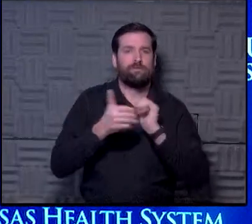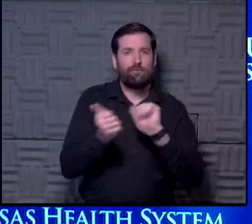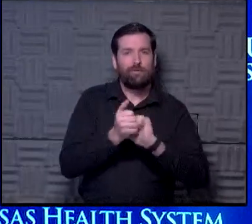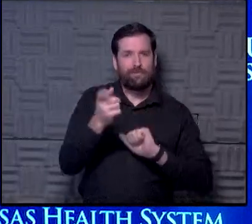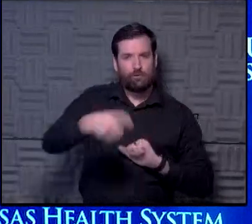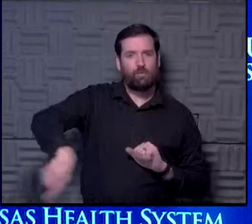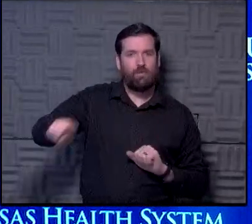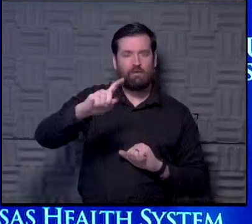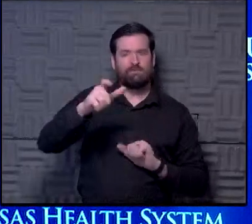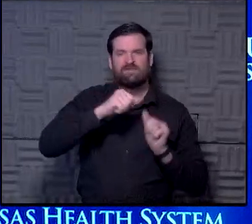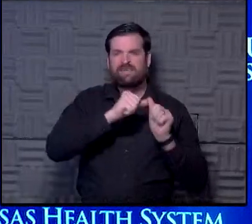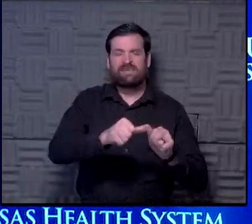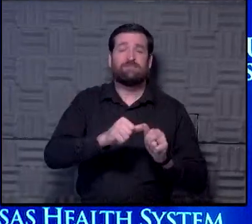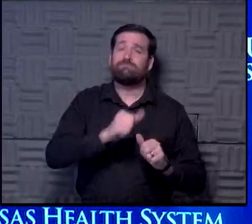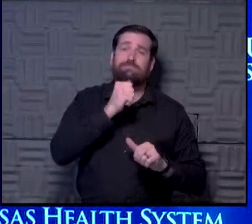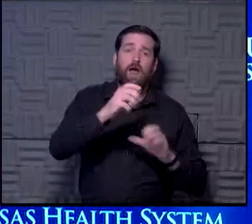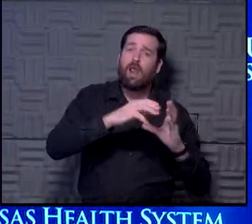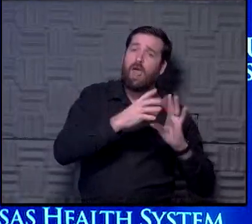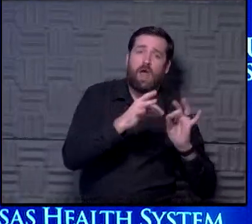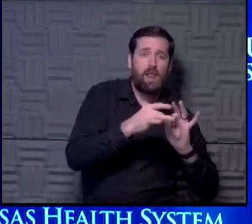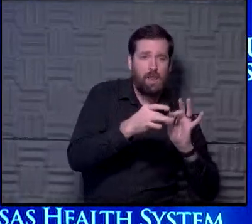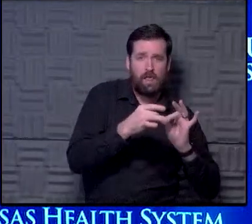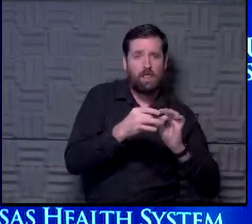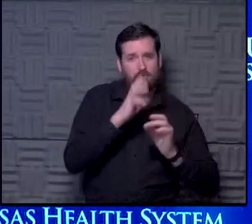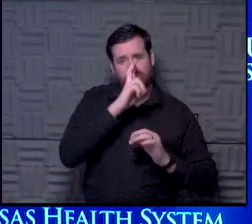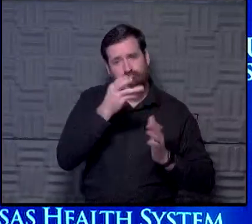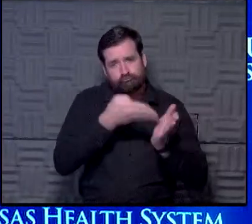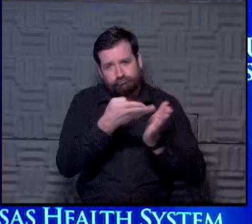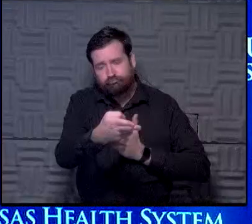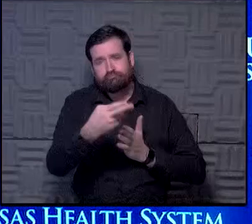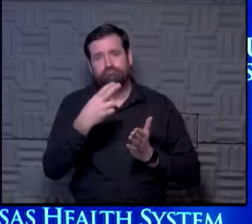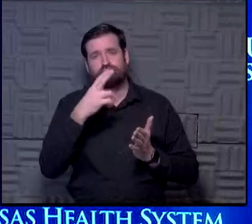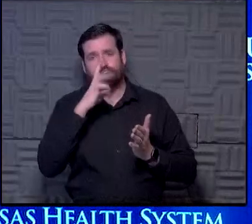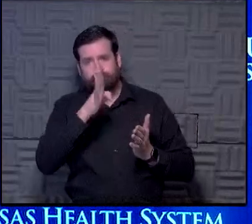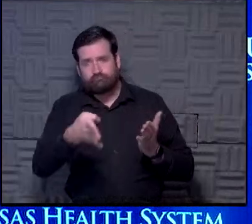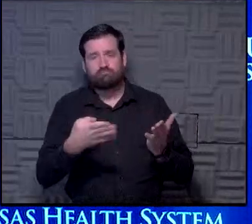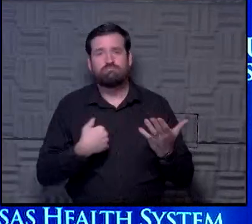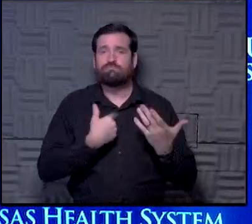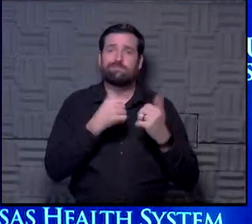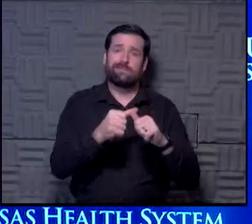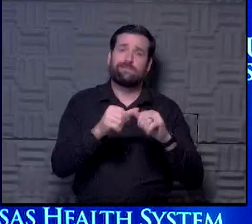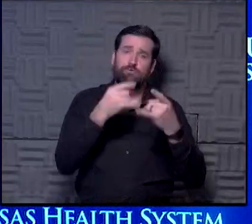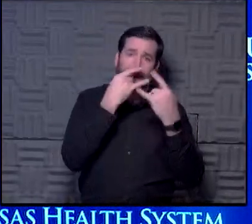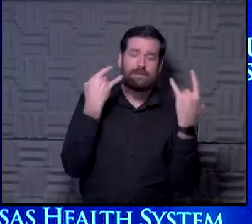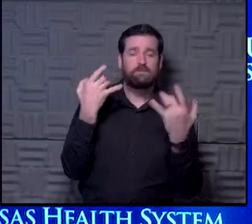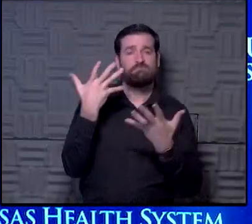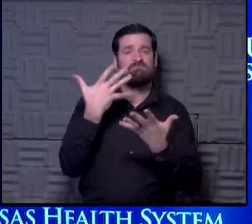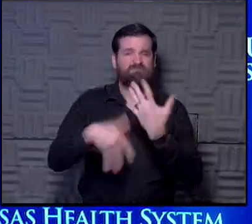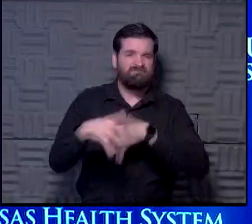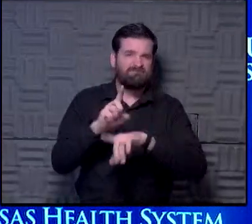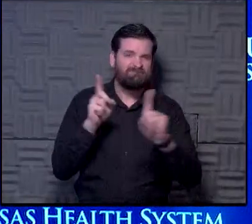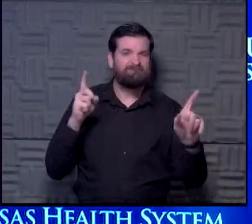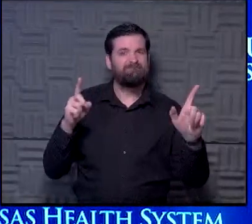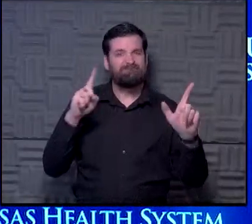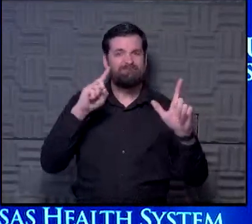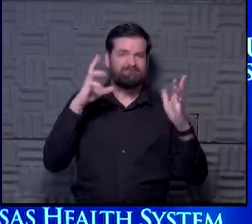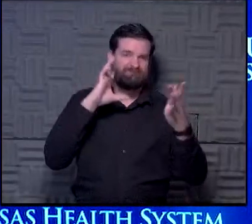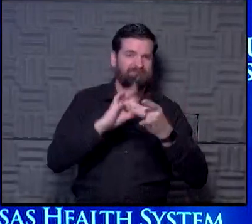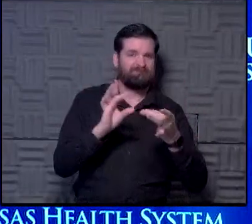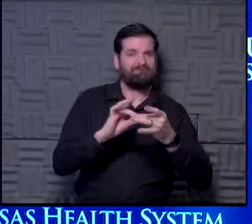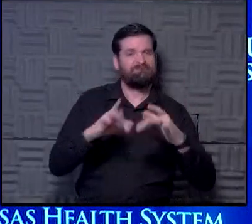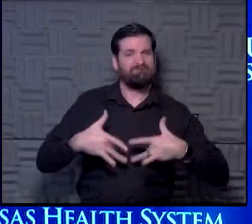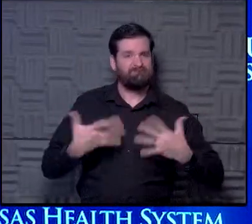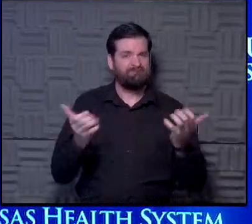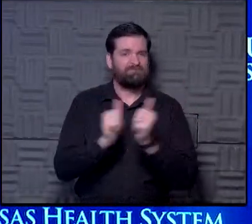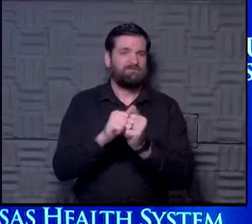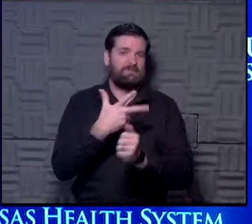We'll continue to not flapjack and tell you the truth. We'll continue to wear masks. We'll continue to distance, and we'll tell you what's up with the vaccine.